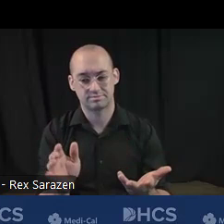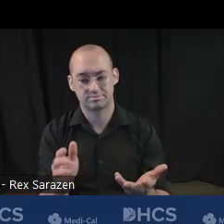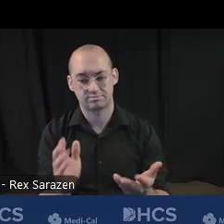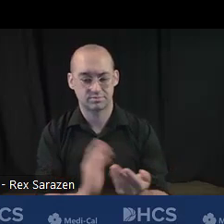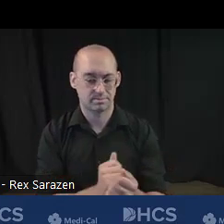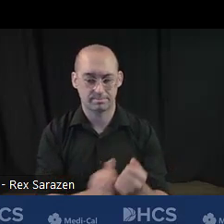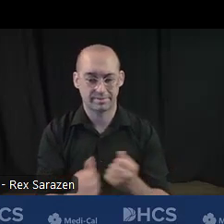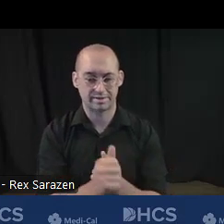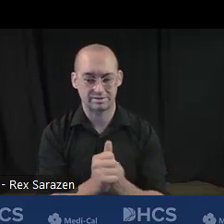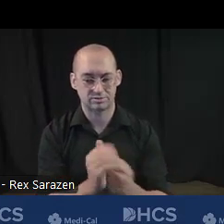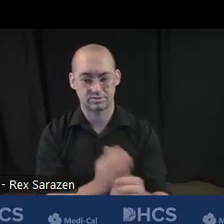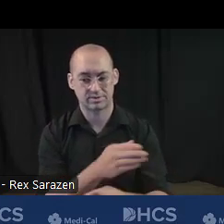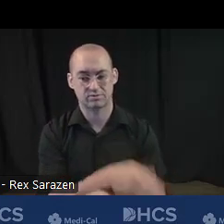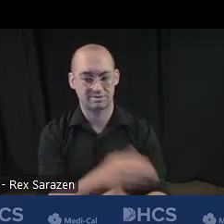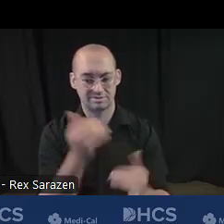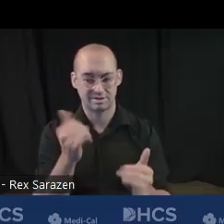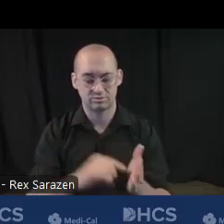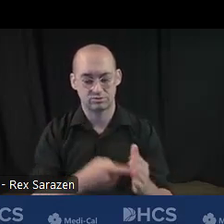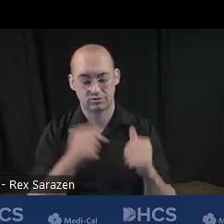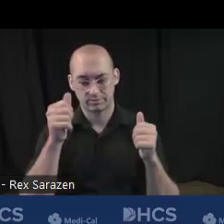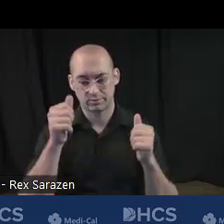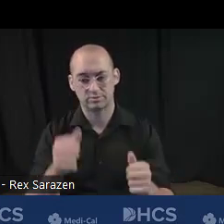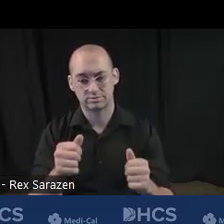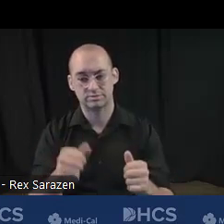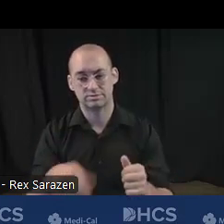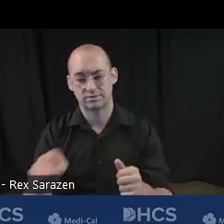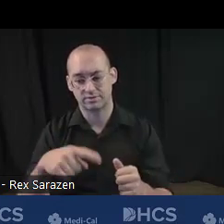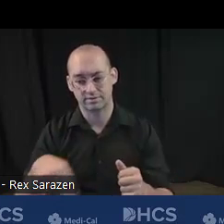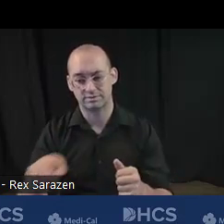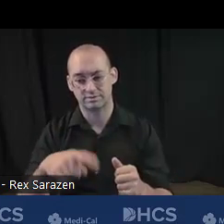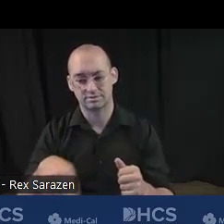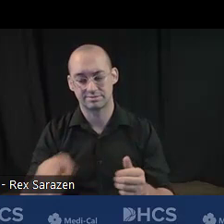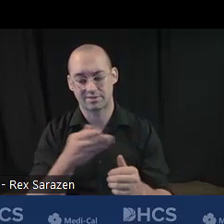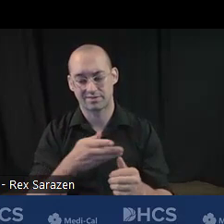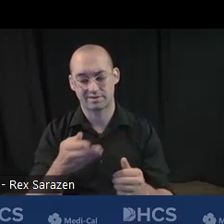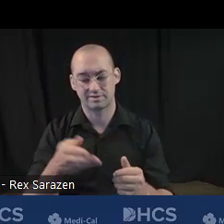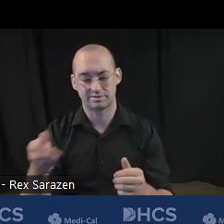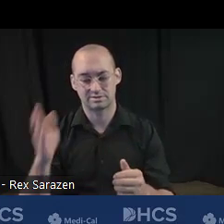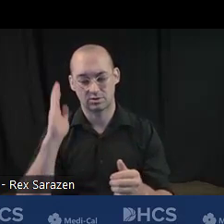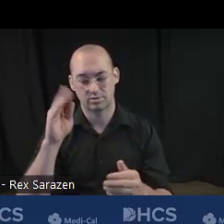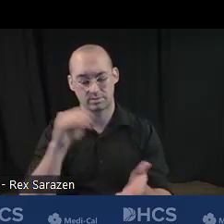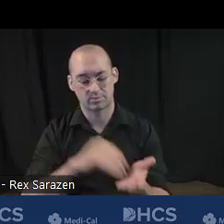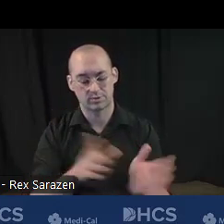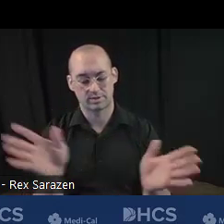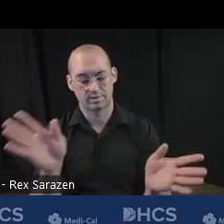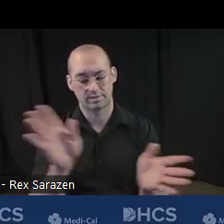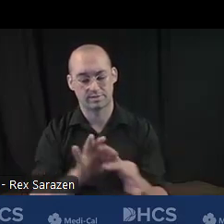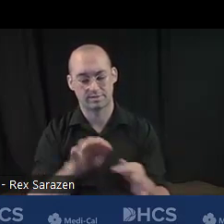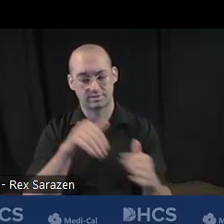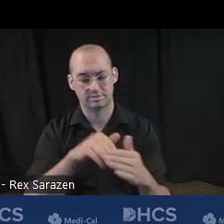had, and so we've now begun posting those materials. I will put the link in the chat at the end of